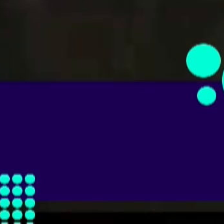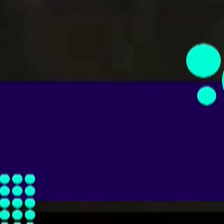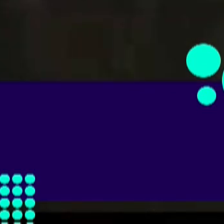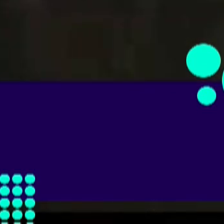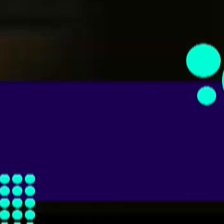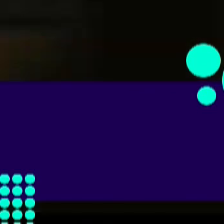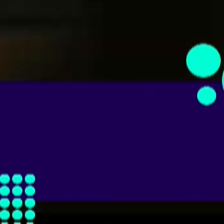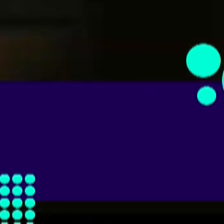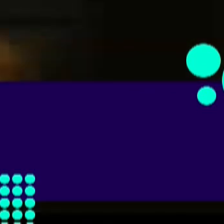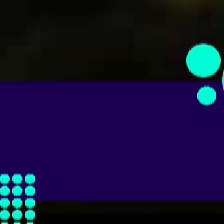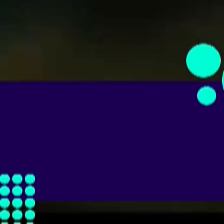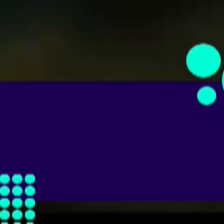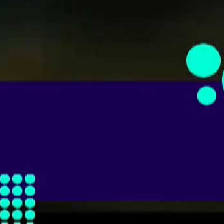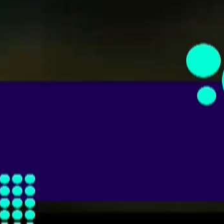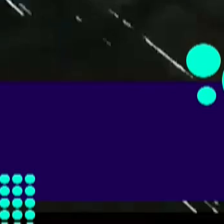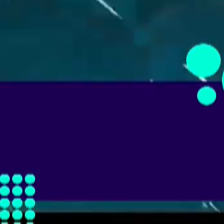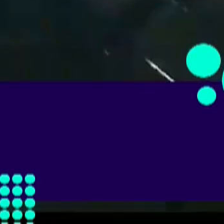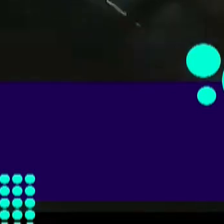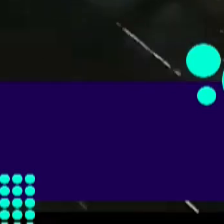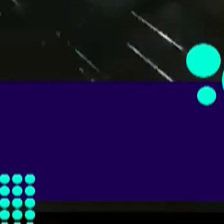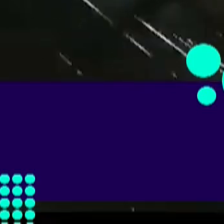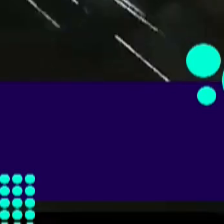A ghost killed her.